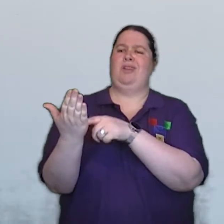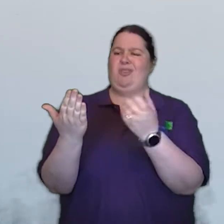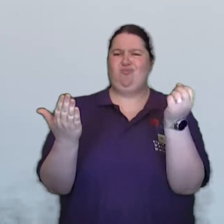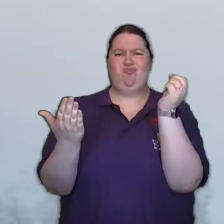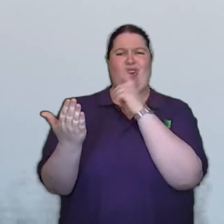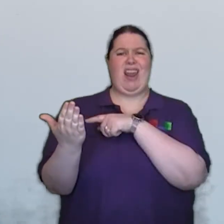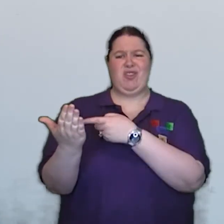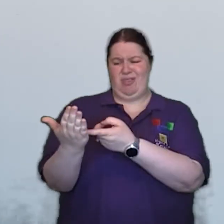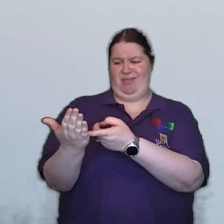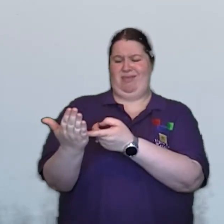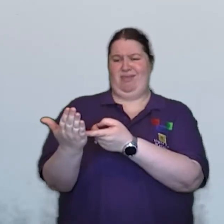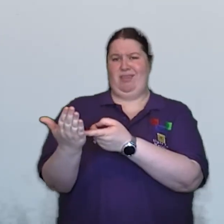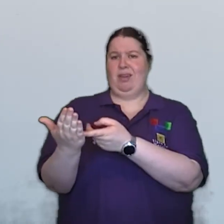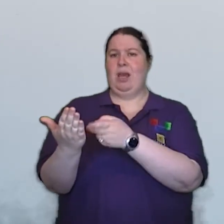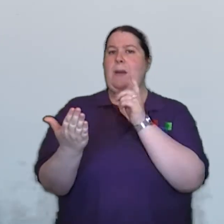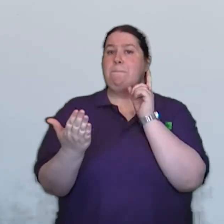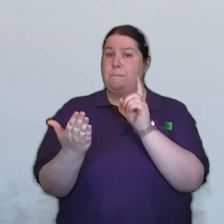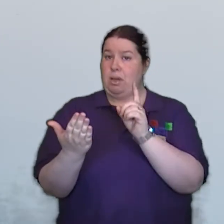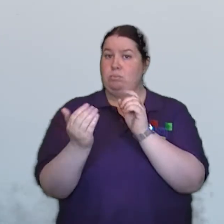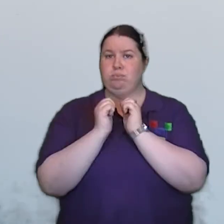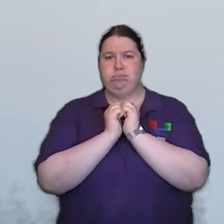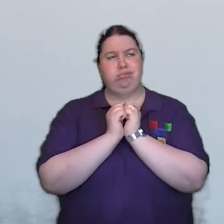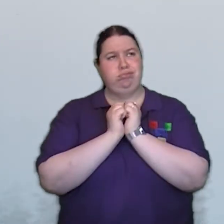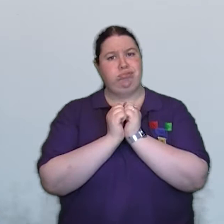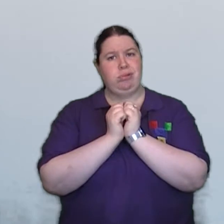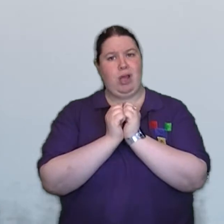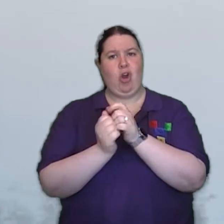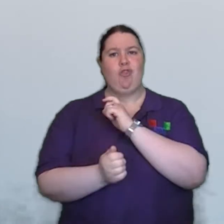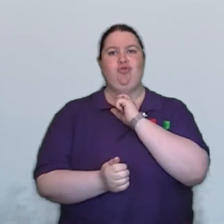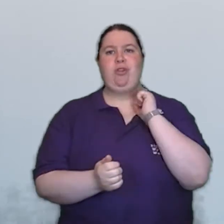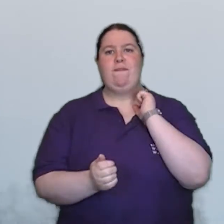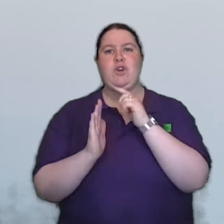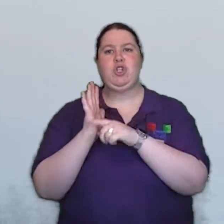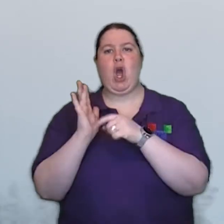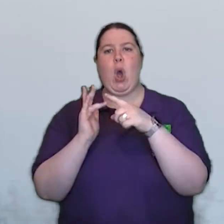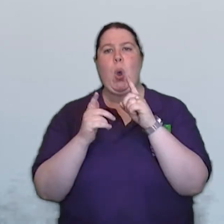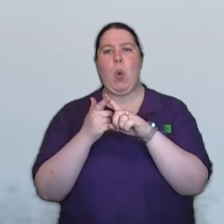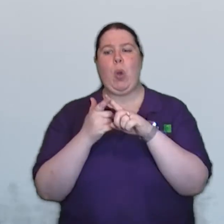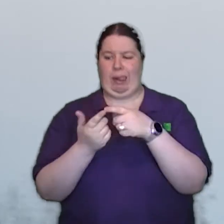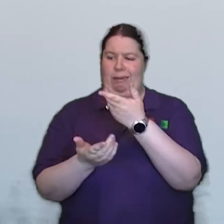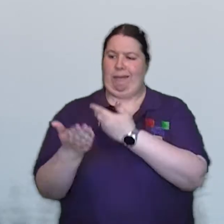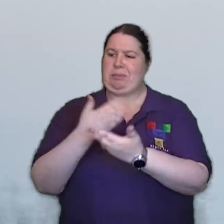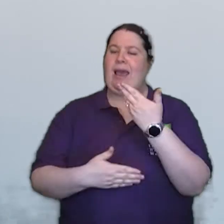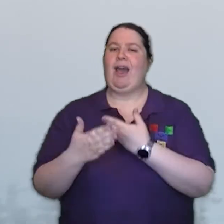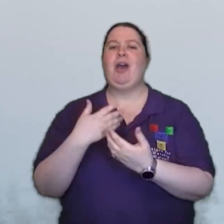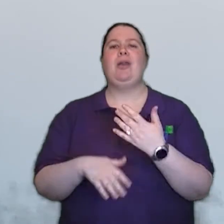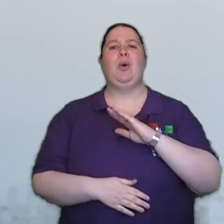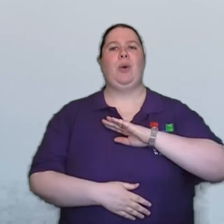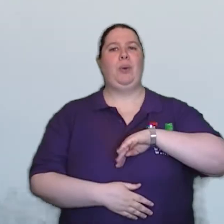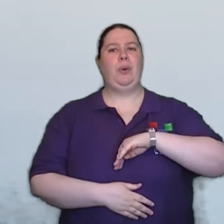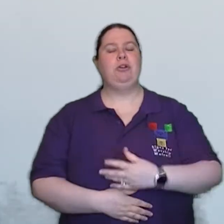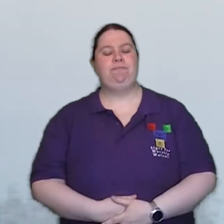say, how bizarre. But we're grateful that Reverend Joe will be helping explain things to